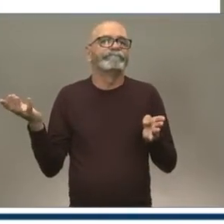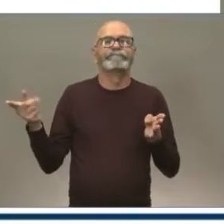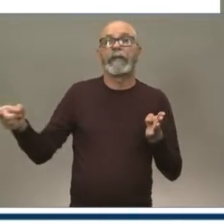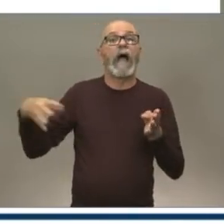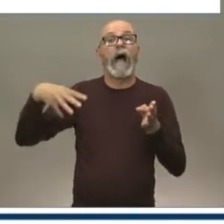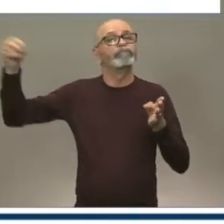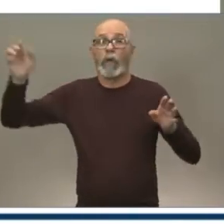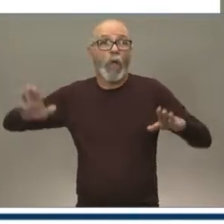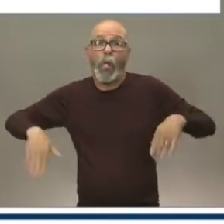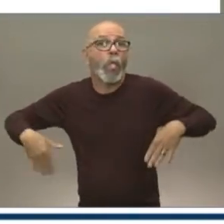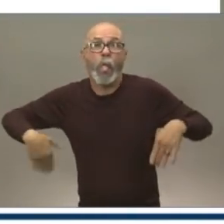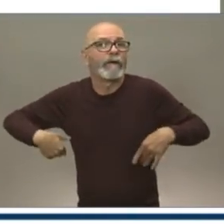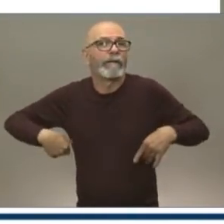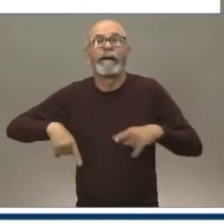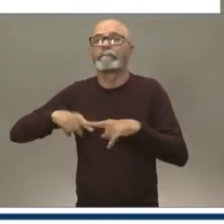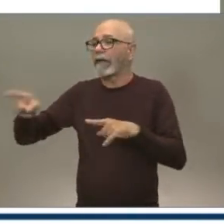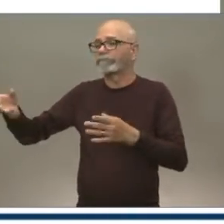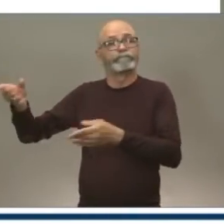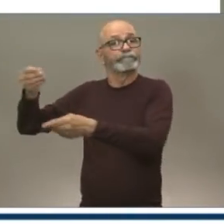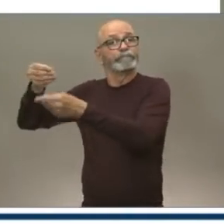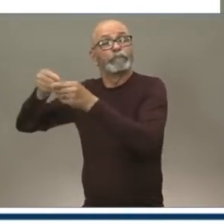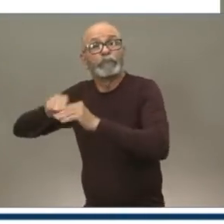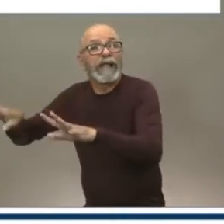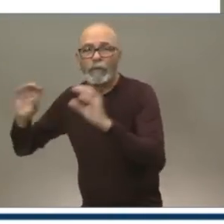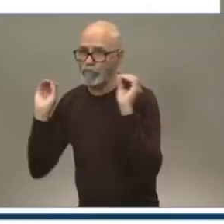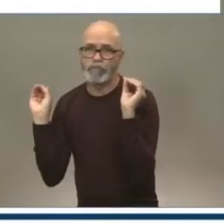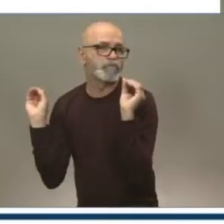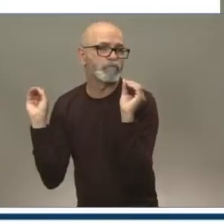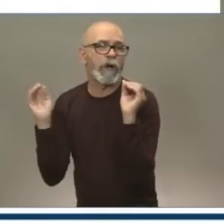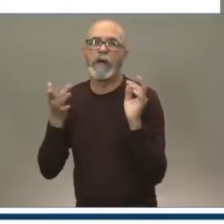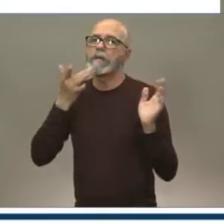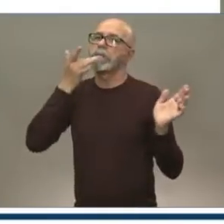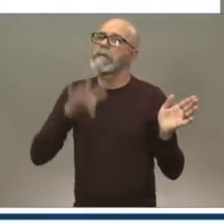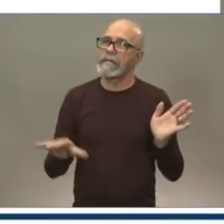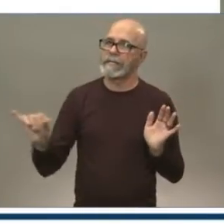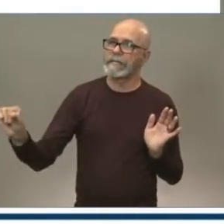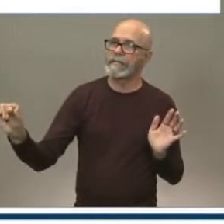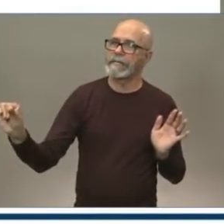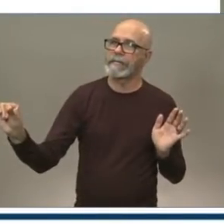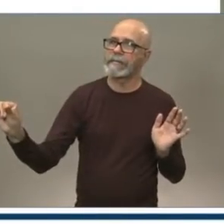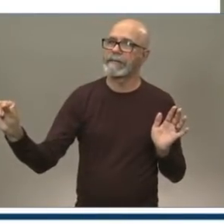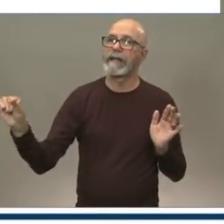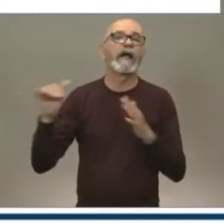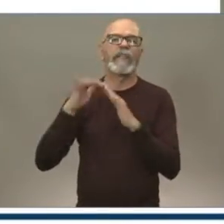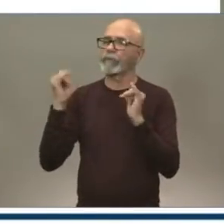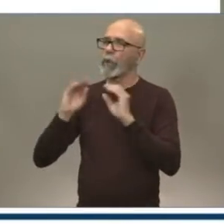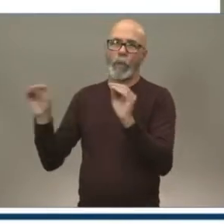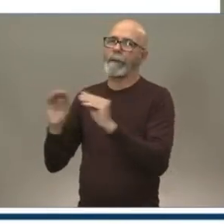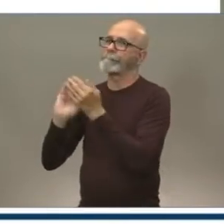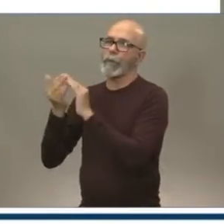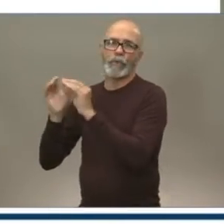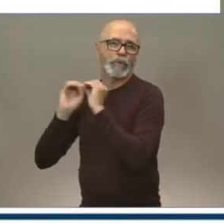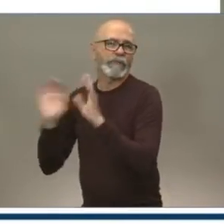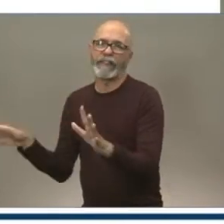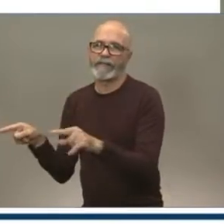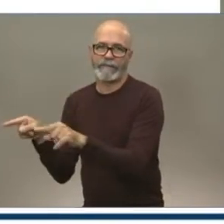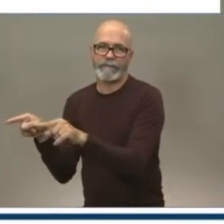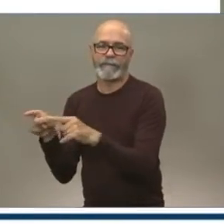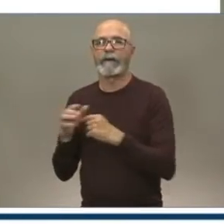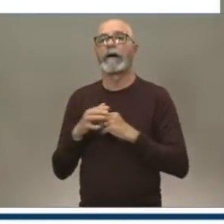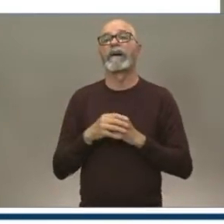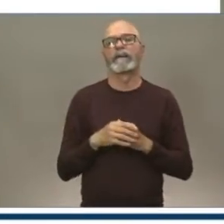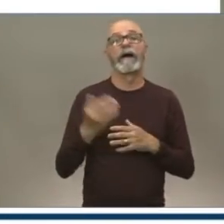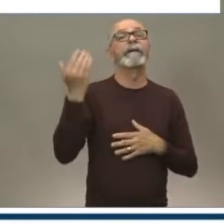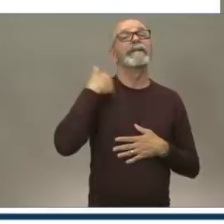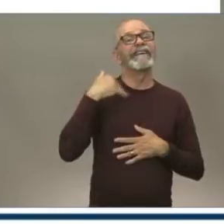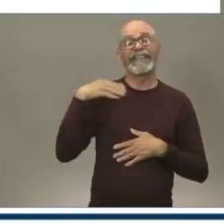other Nova Scotians. And in the few circumstances where we have had public exposure, that we